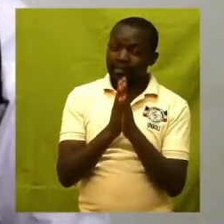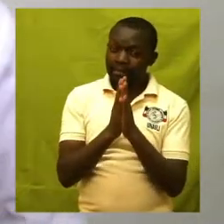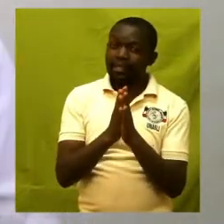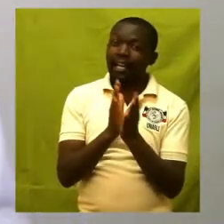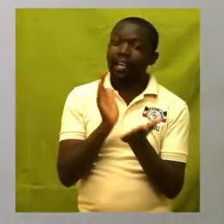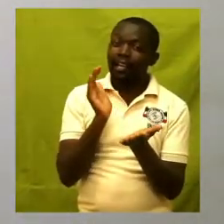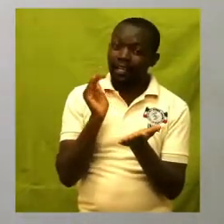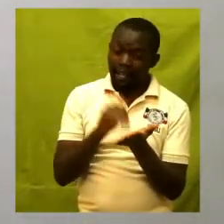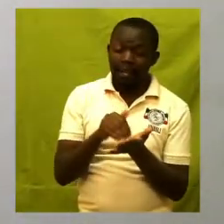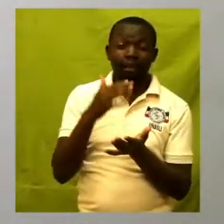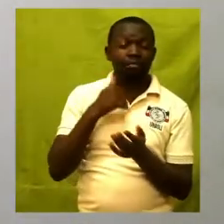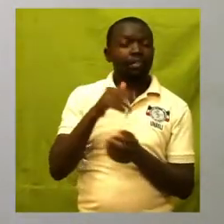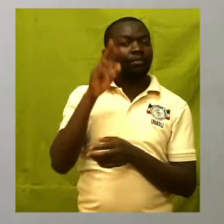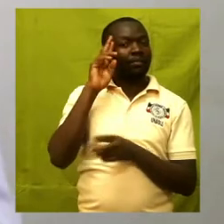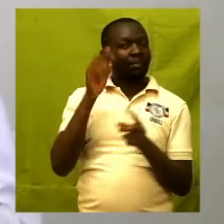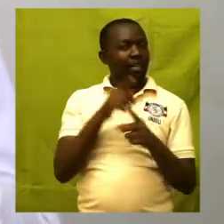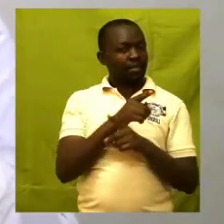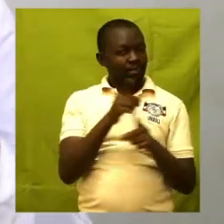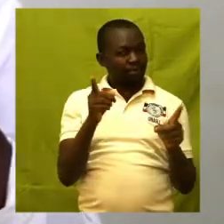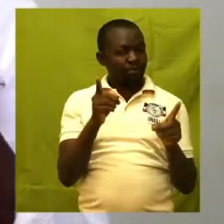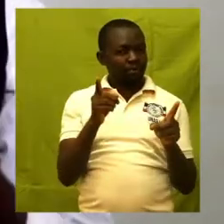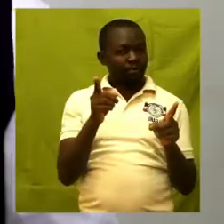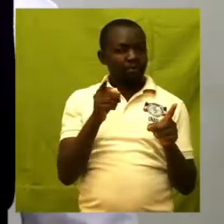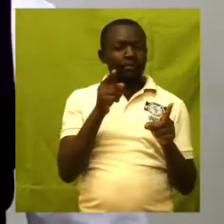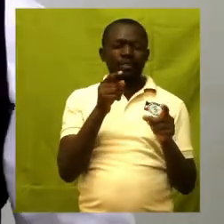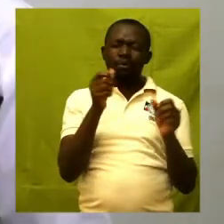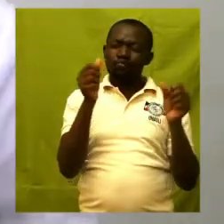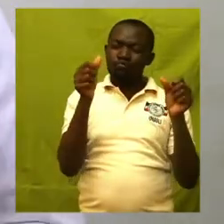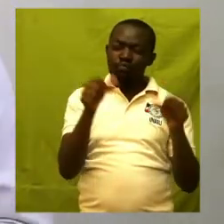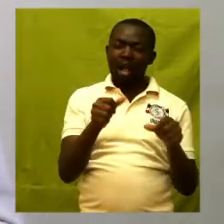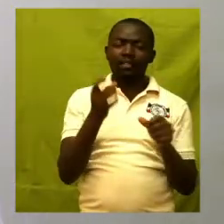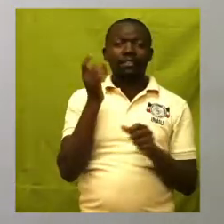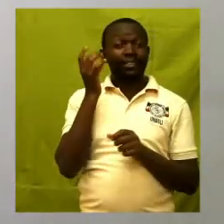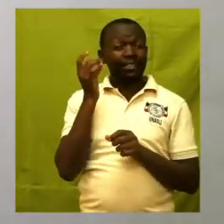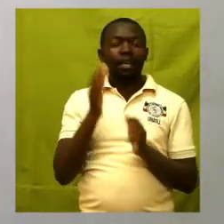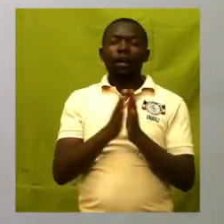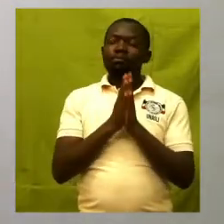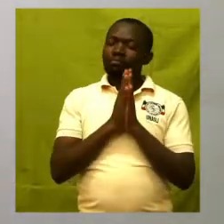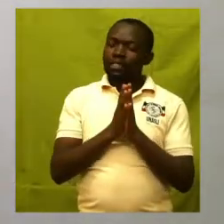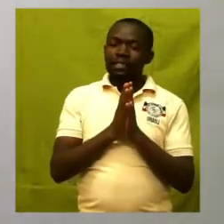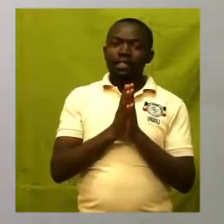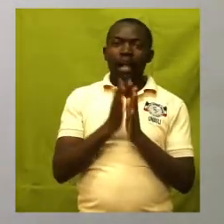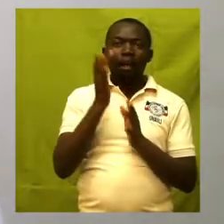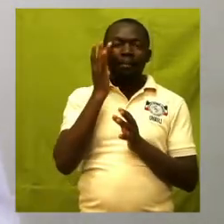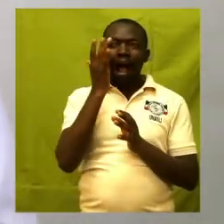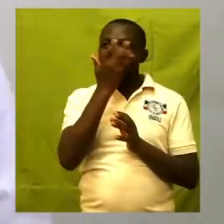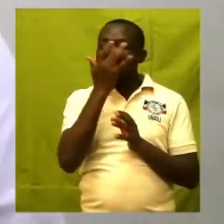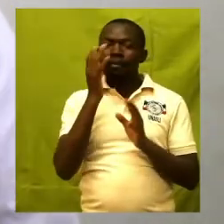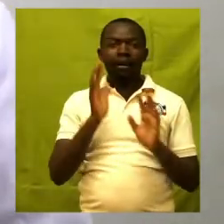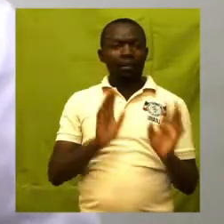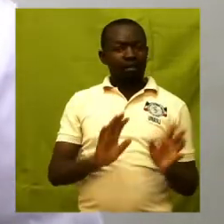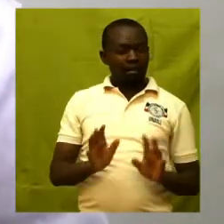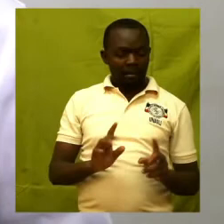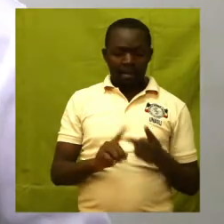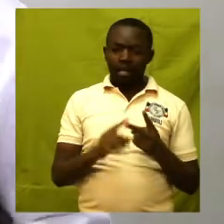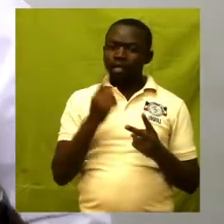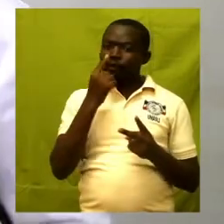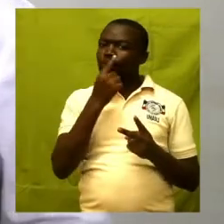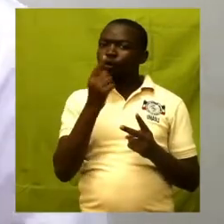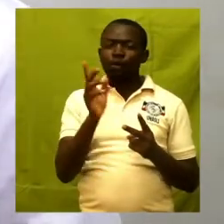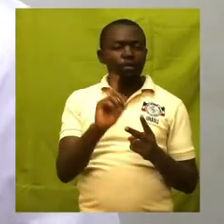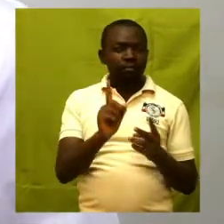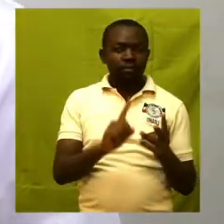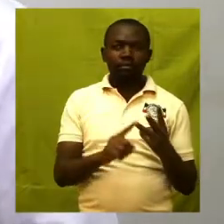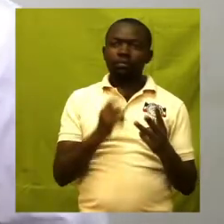deadly COVID disease. Please don't touch your eyes, don't touch your nose, and don't touch your mouth. It's